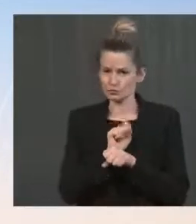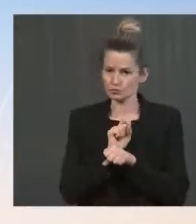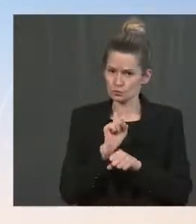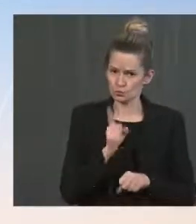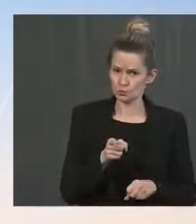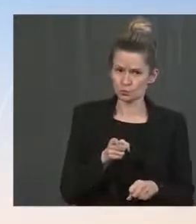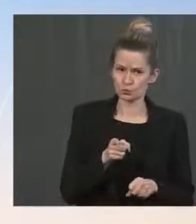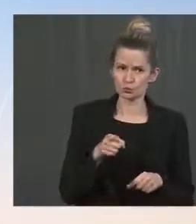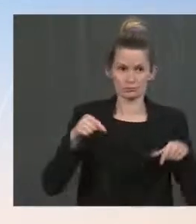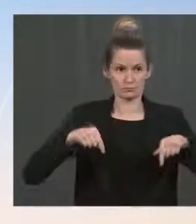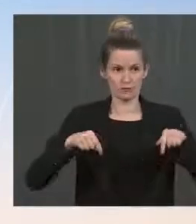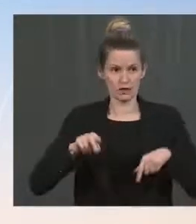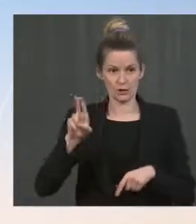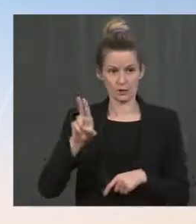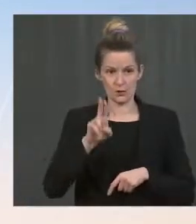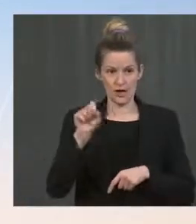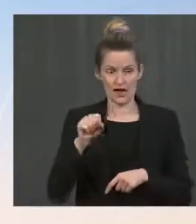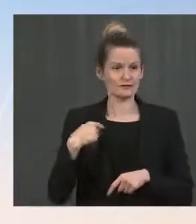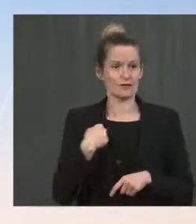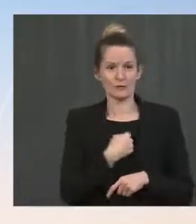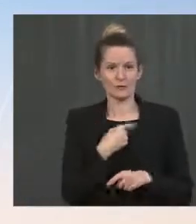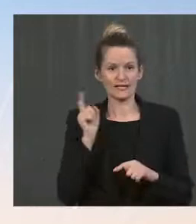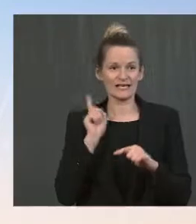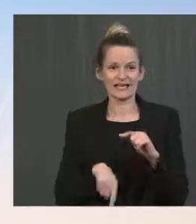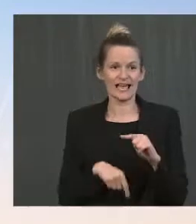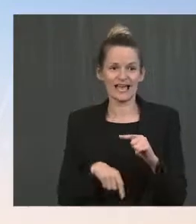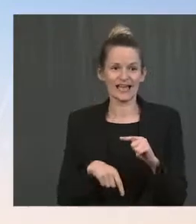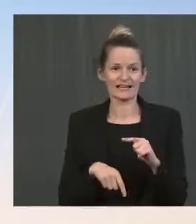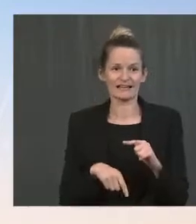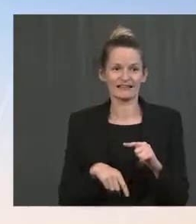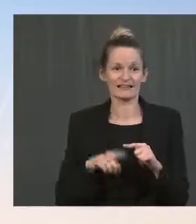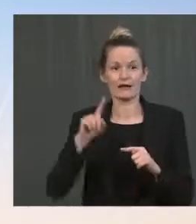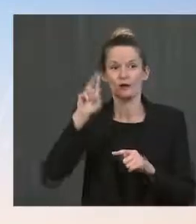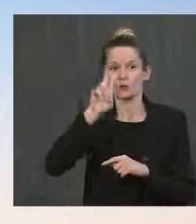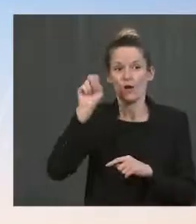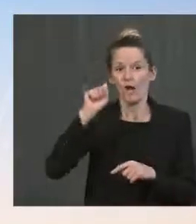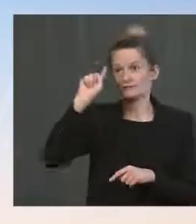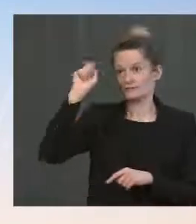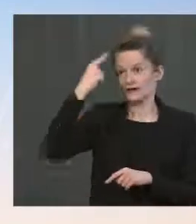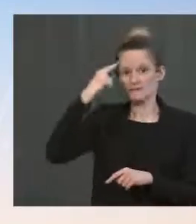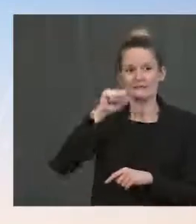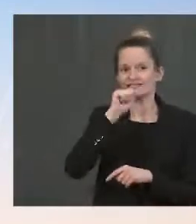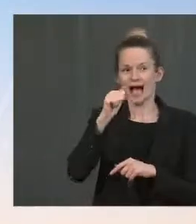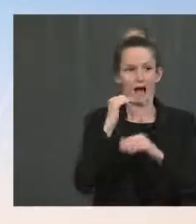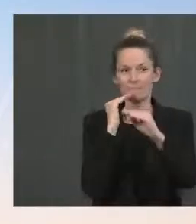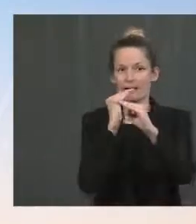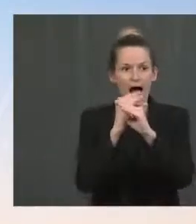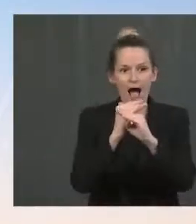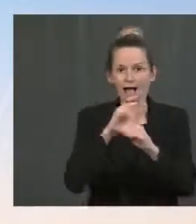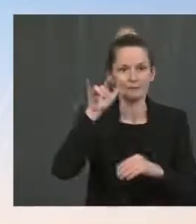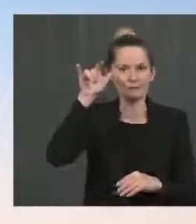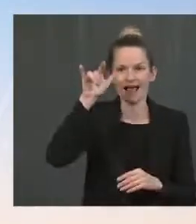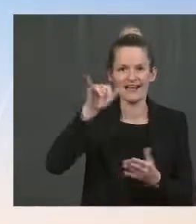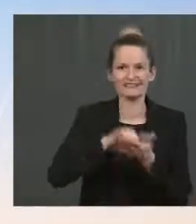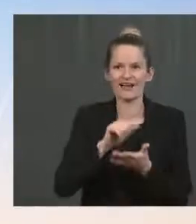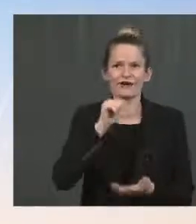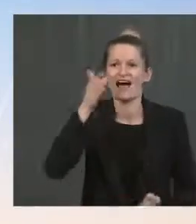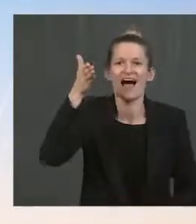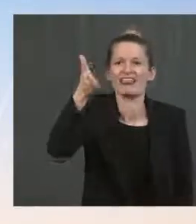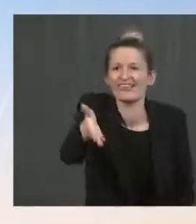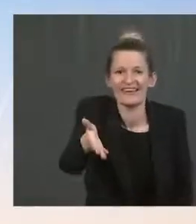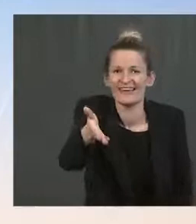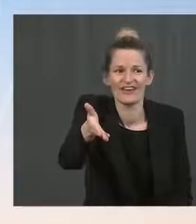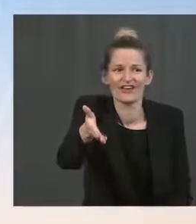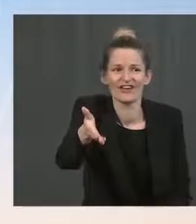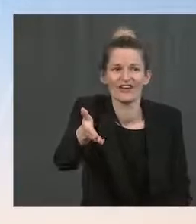ground. So that is not something the U.S. government is doing. But at the same time, some of these planes and some of the issues is where are they going to